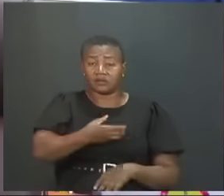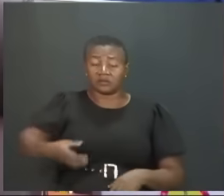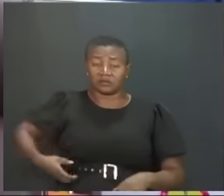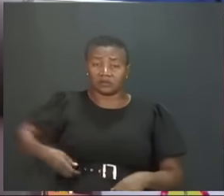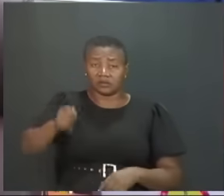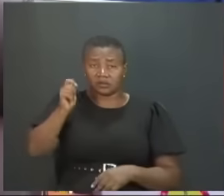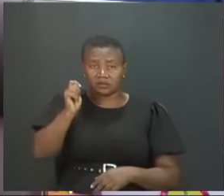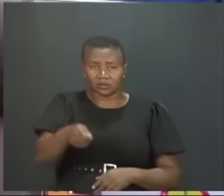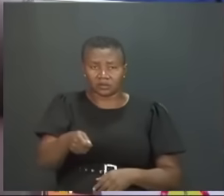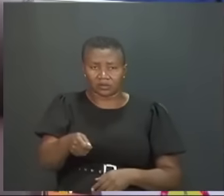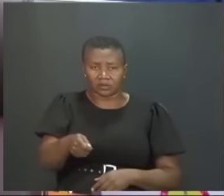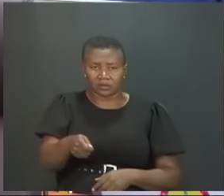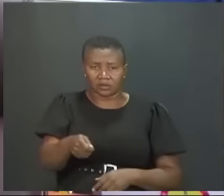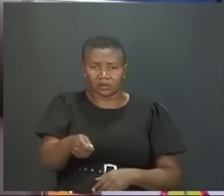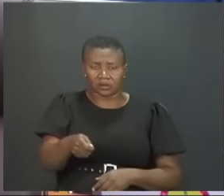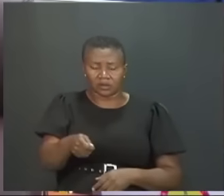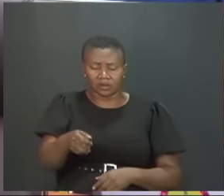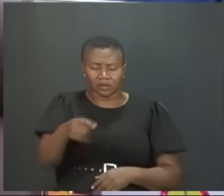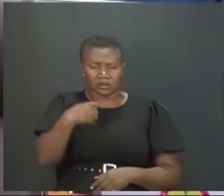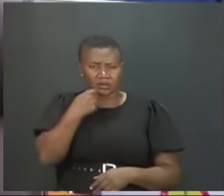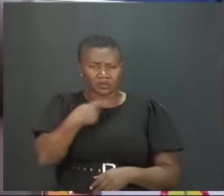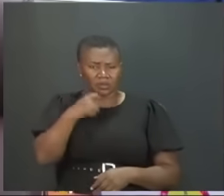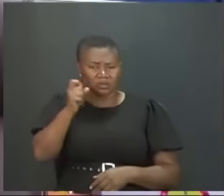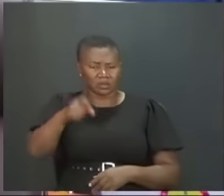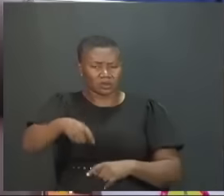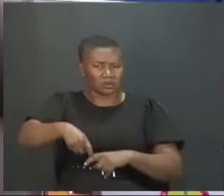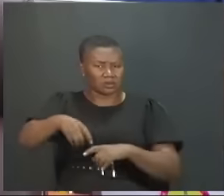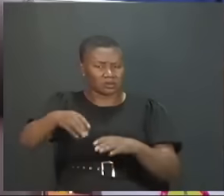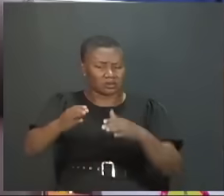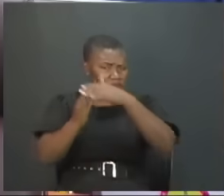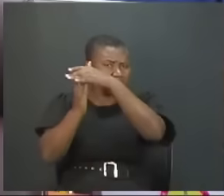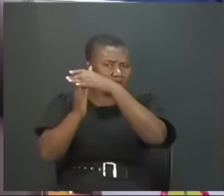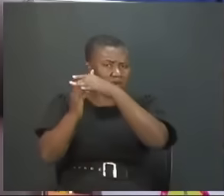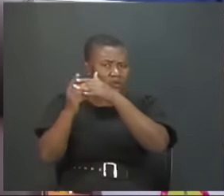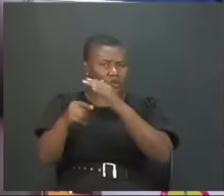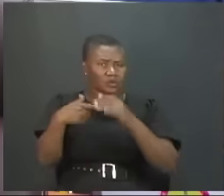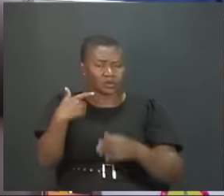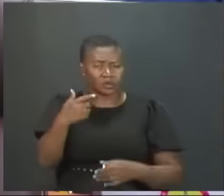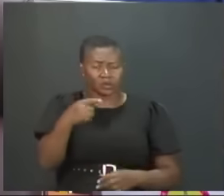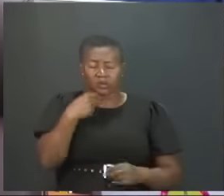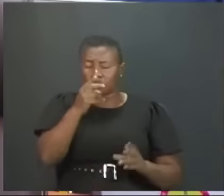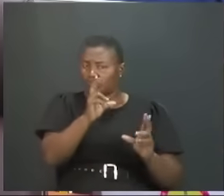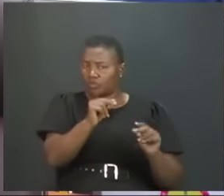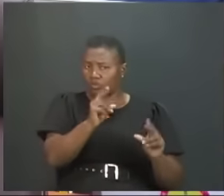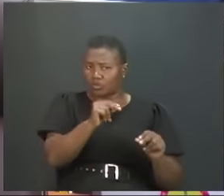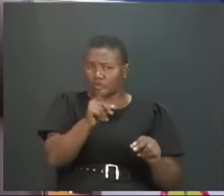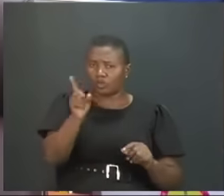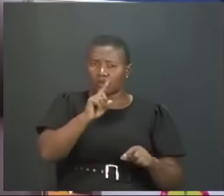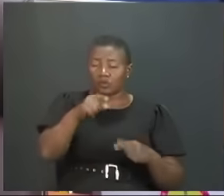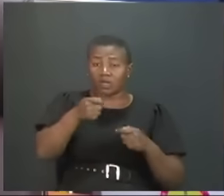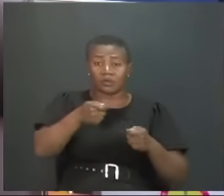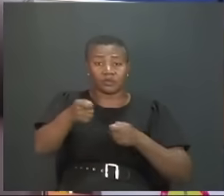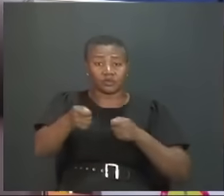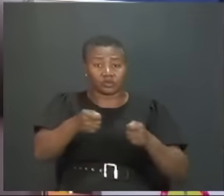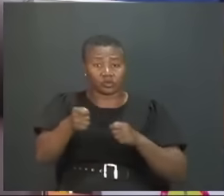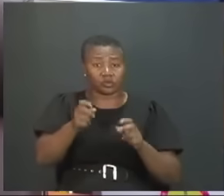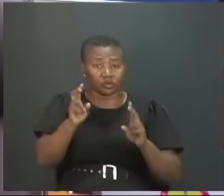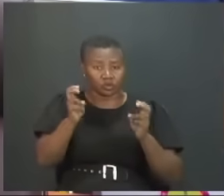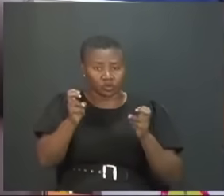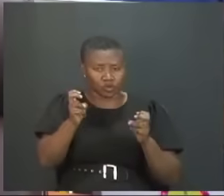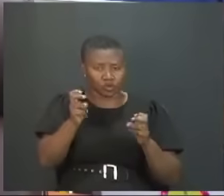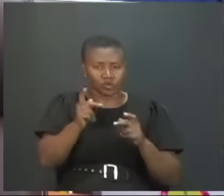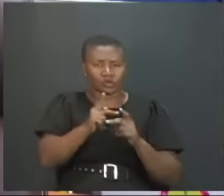to object. I said no. He's raising administrative issues. So let us have